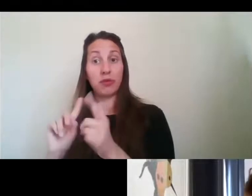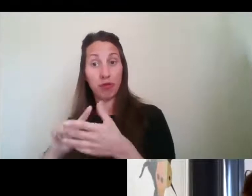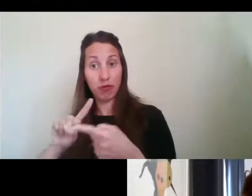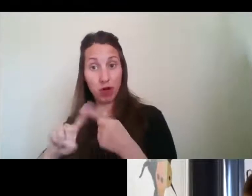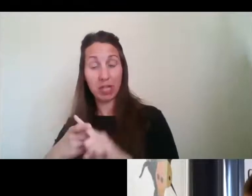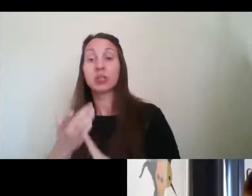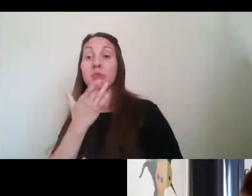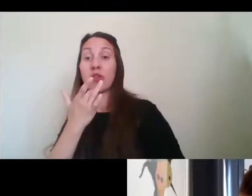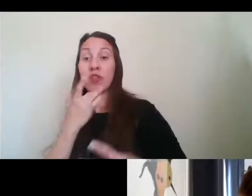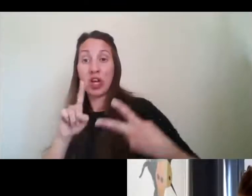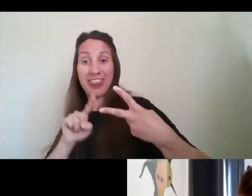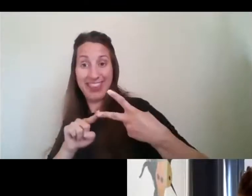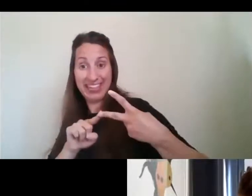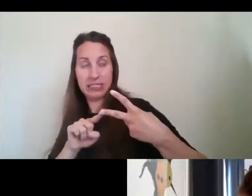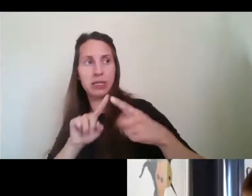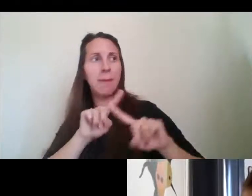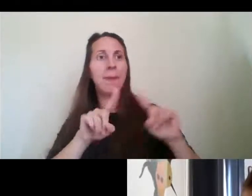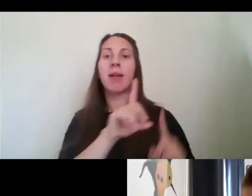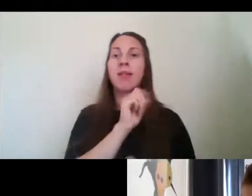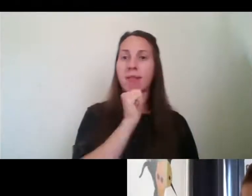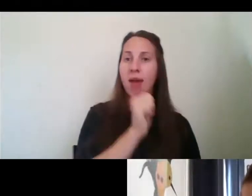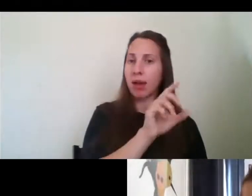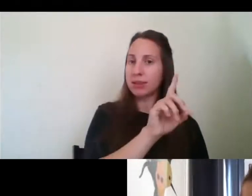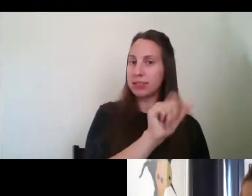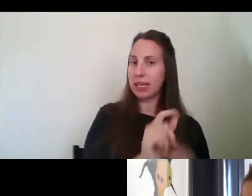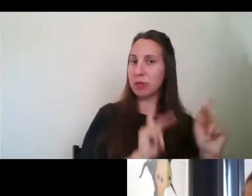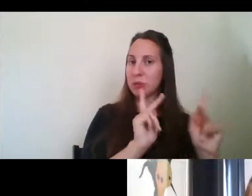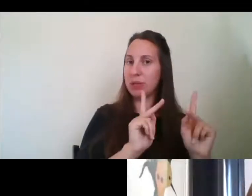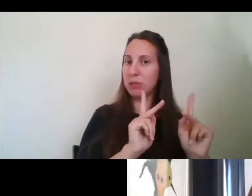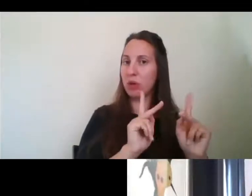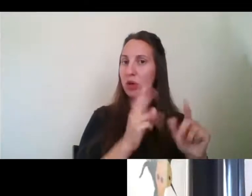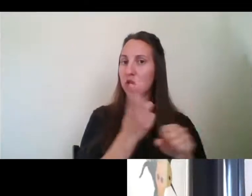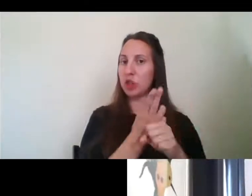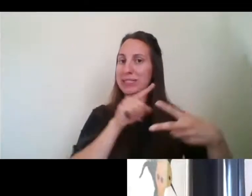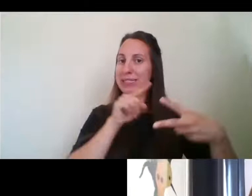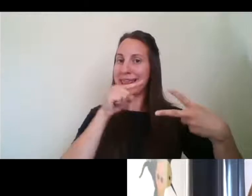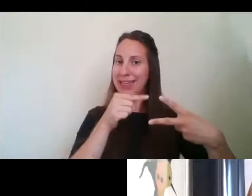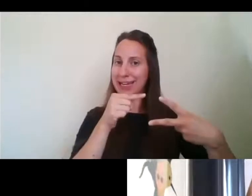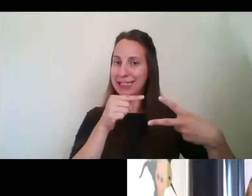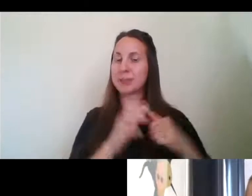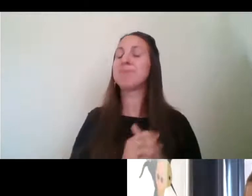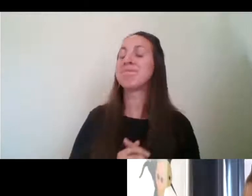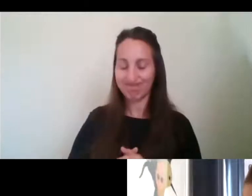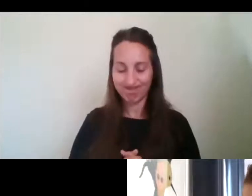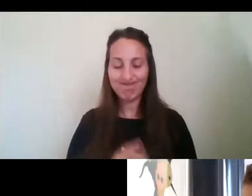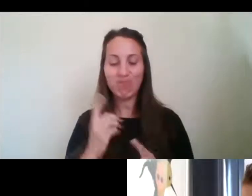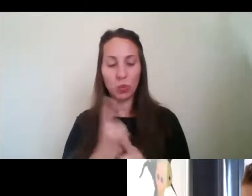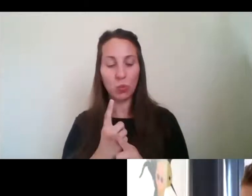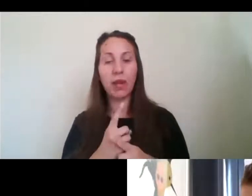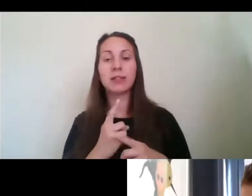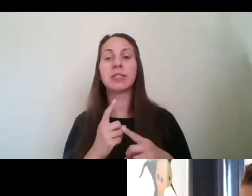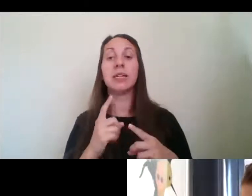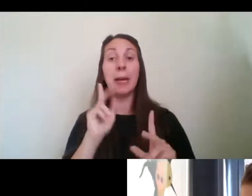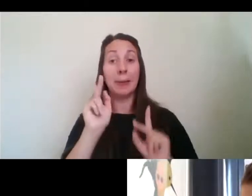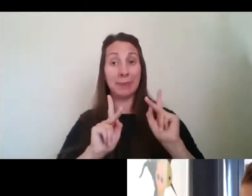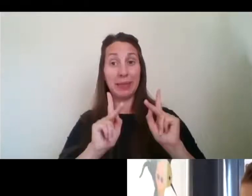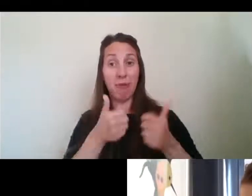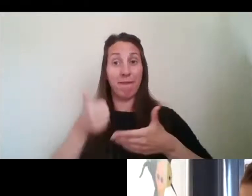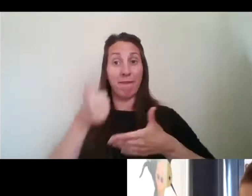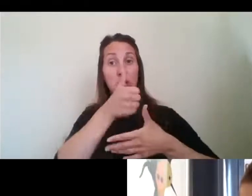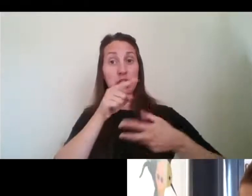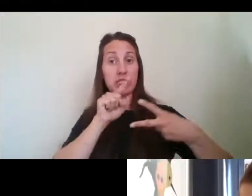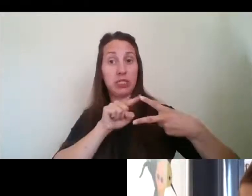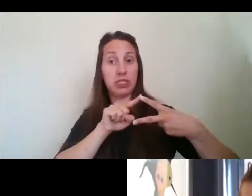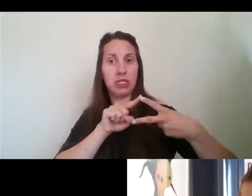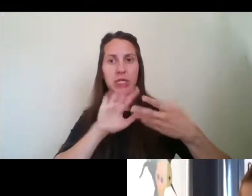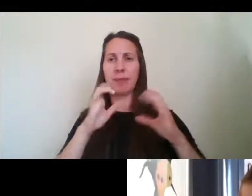language. Could you elaborate on that? Yeah, sure. I think, you know, really people first language versus identity first language is one